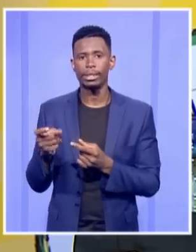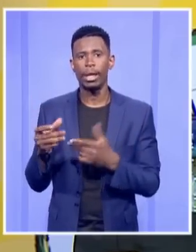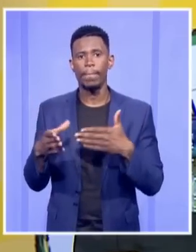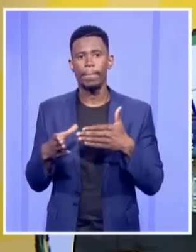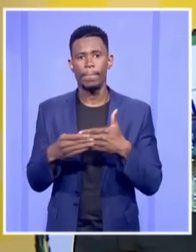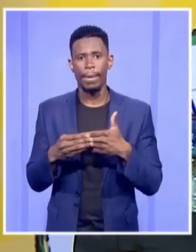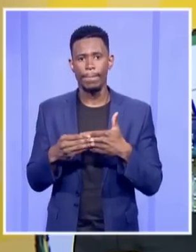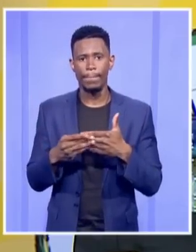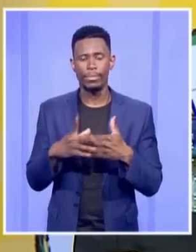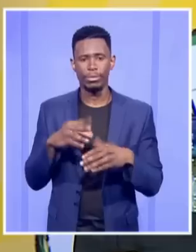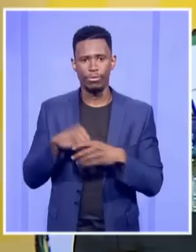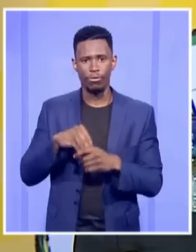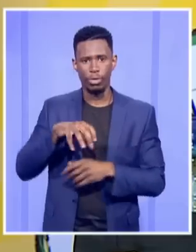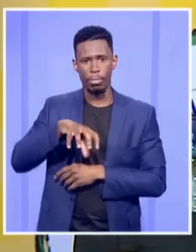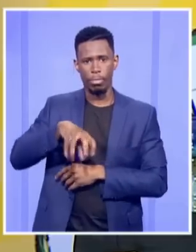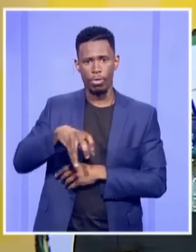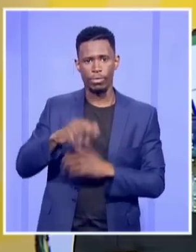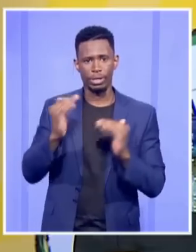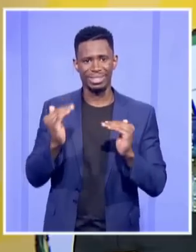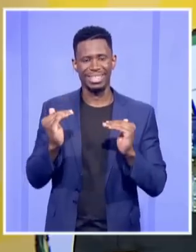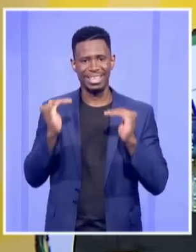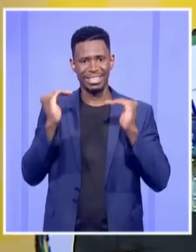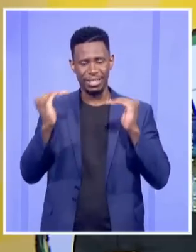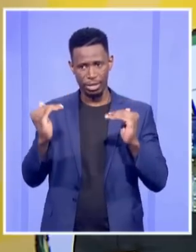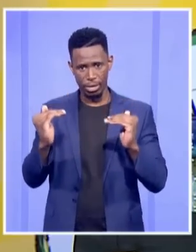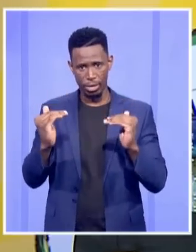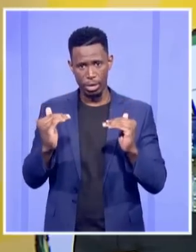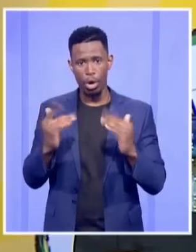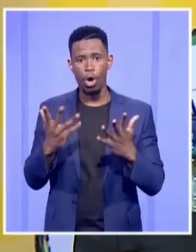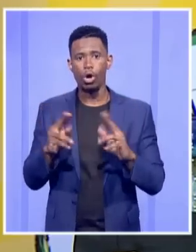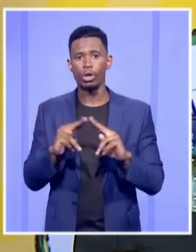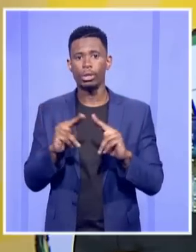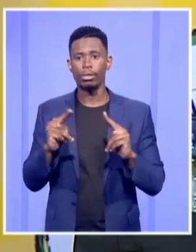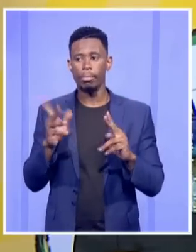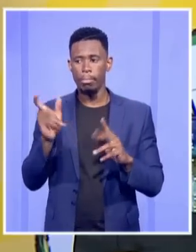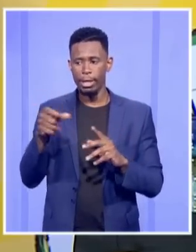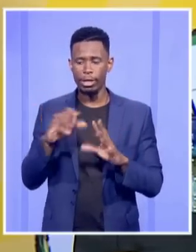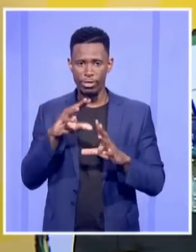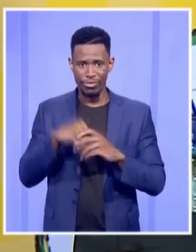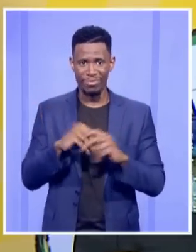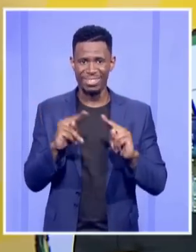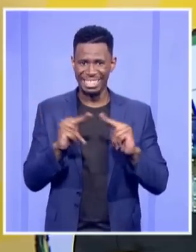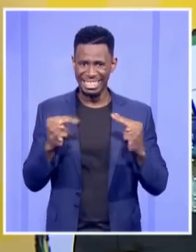of provincial executive, members of the National Executive Committee of the ANC,